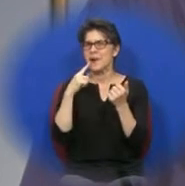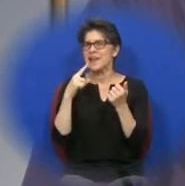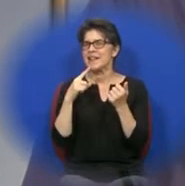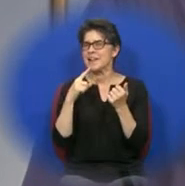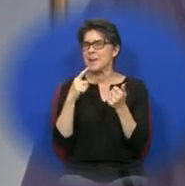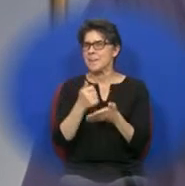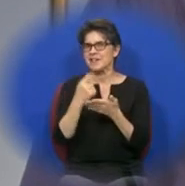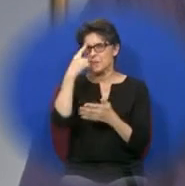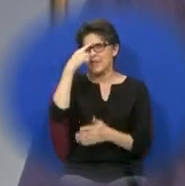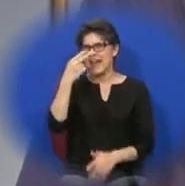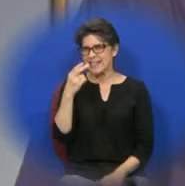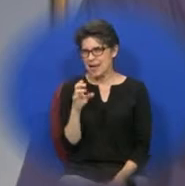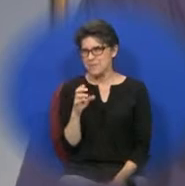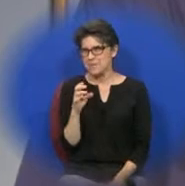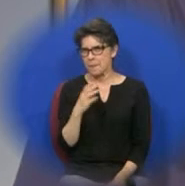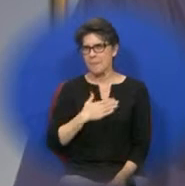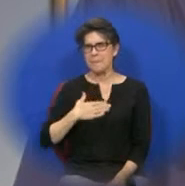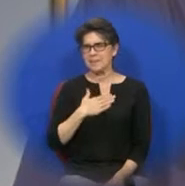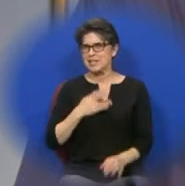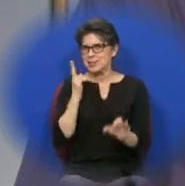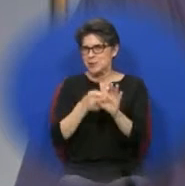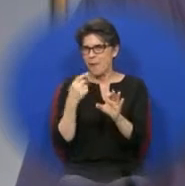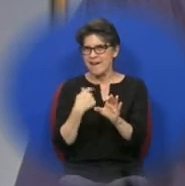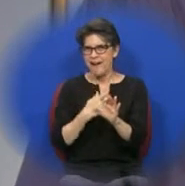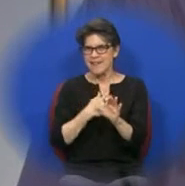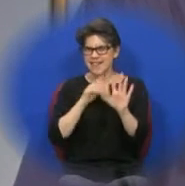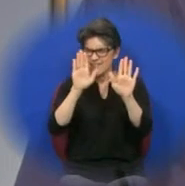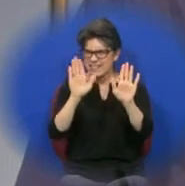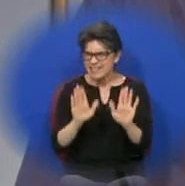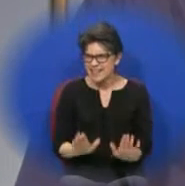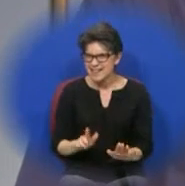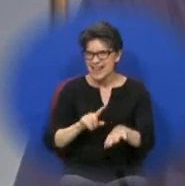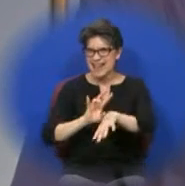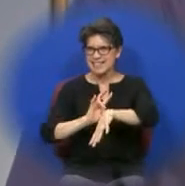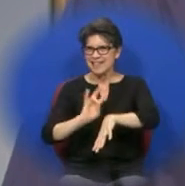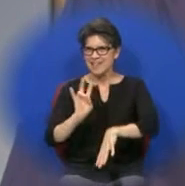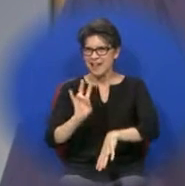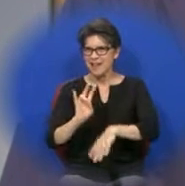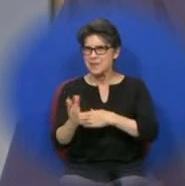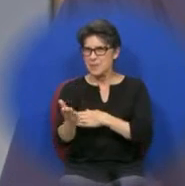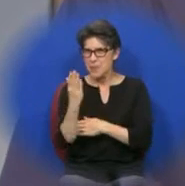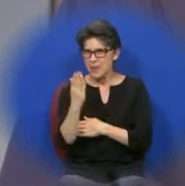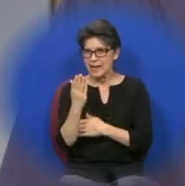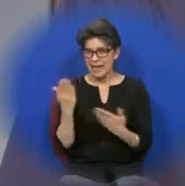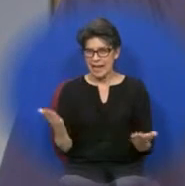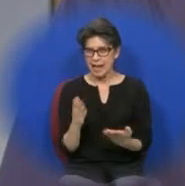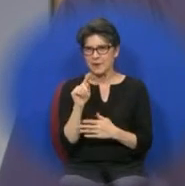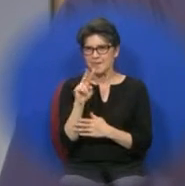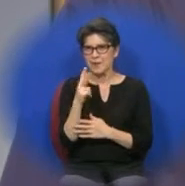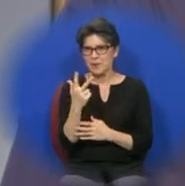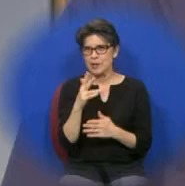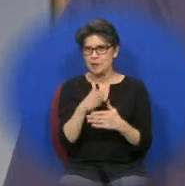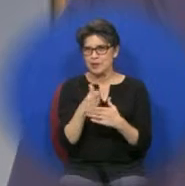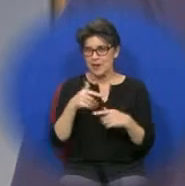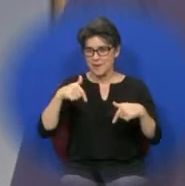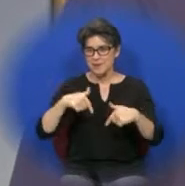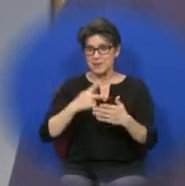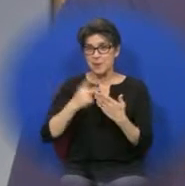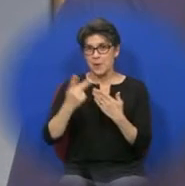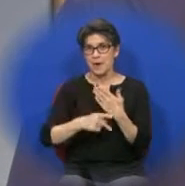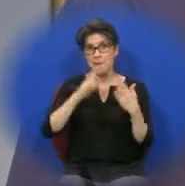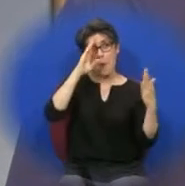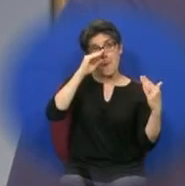the Handicapped. Please join us every Sunday morning at 7 a.m. on Channel 3 to share in this program of hope